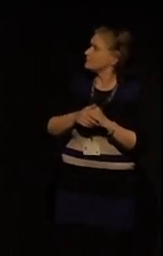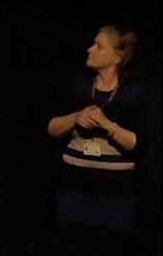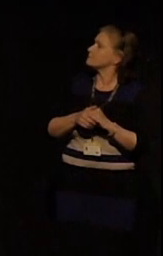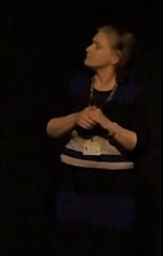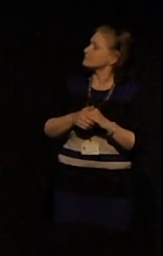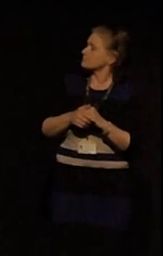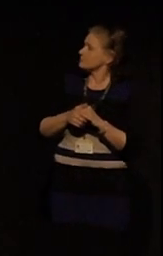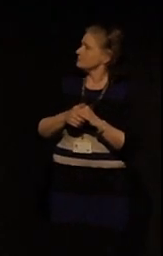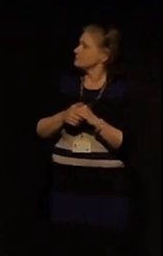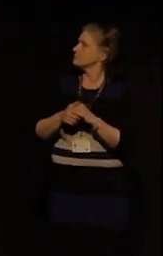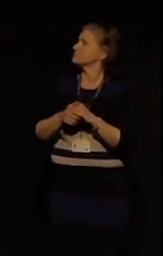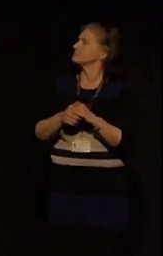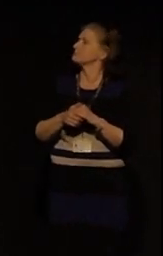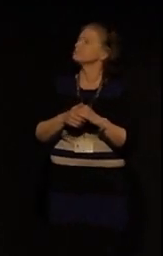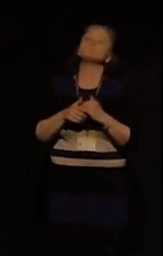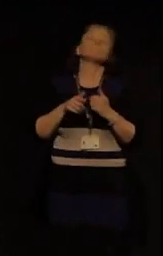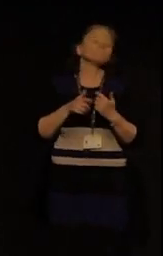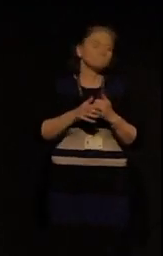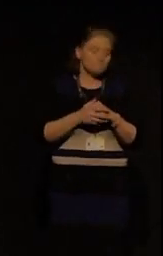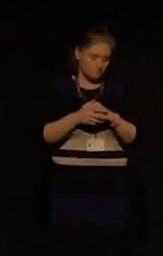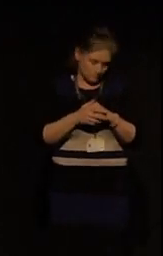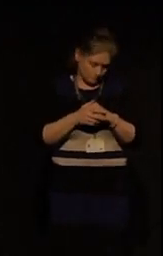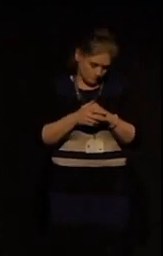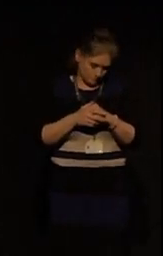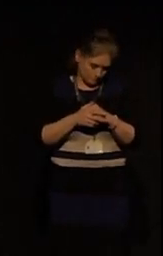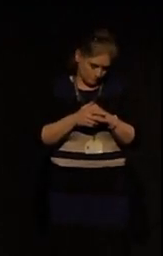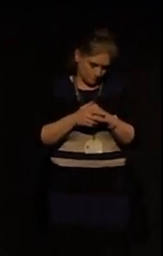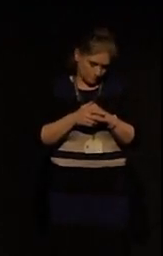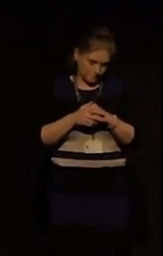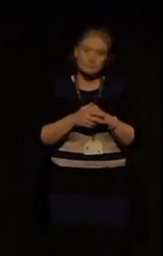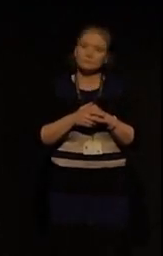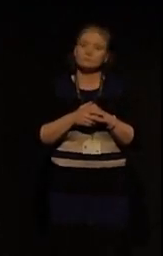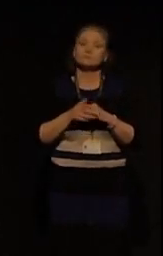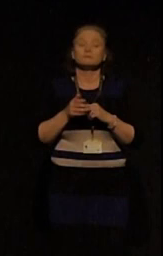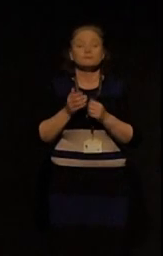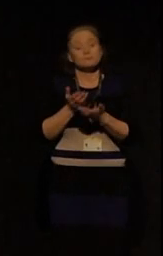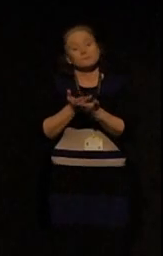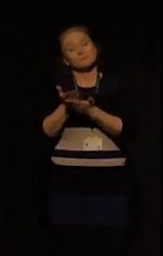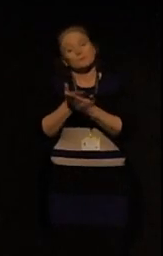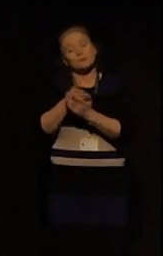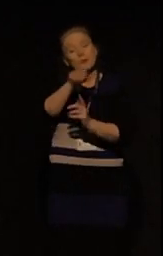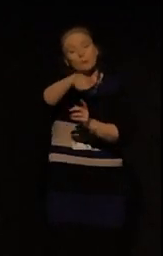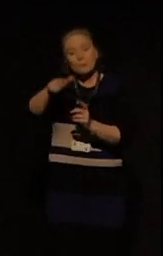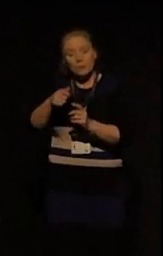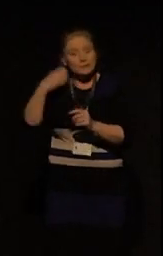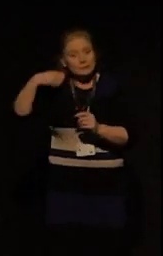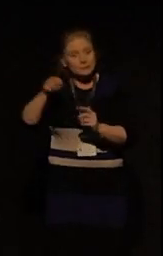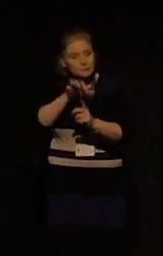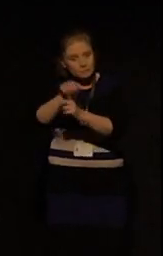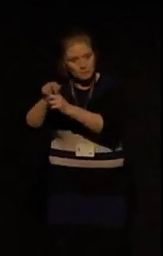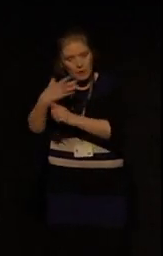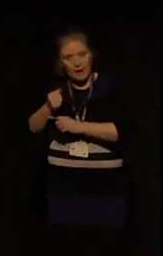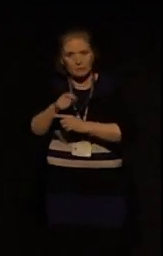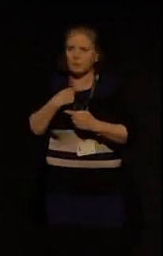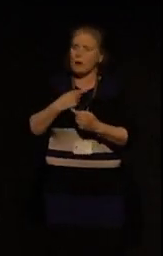One of the good things about talking to tinnitus patients is you learn things about the condition that you as a